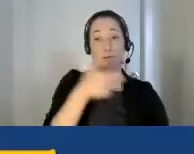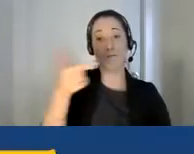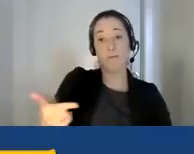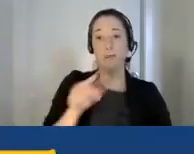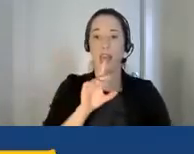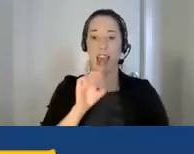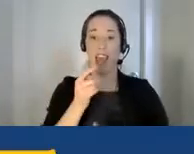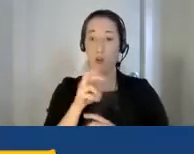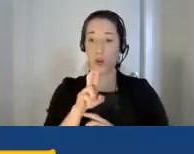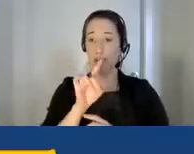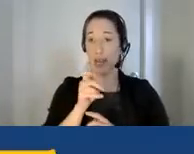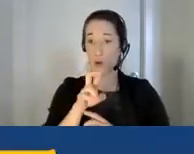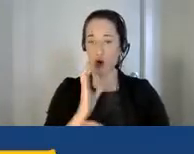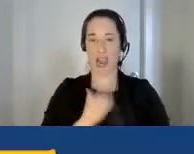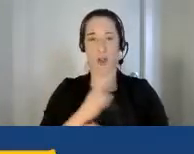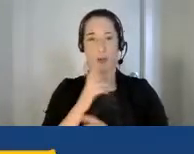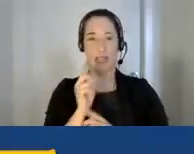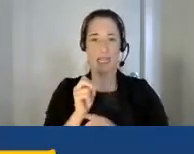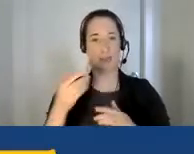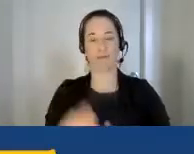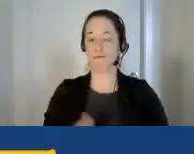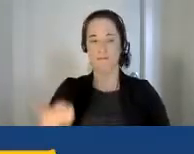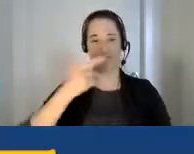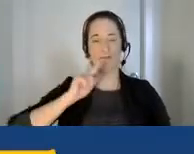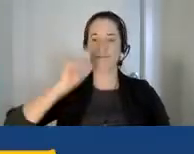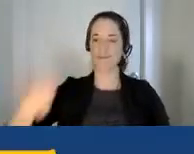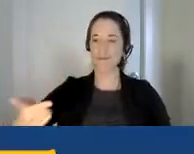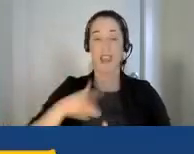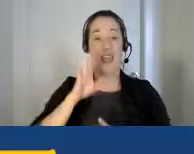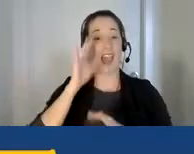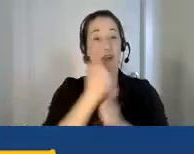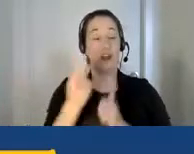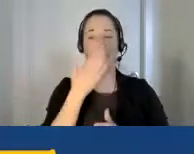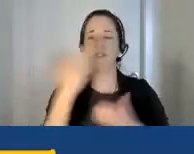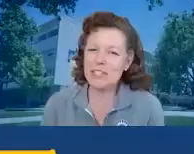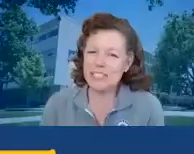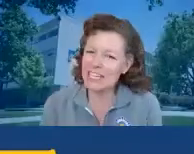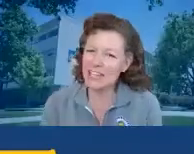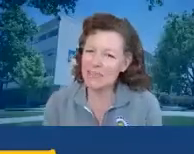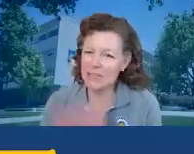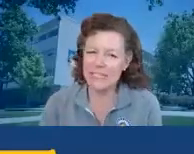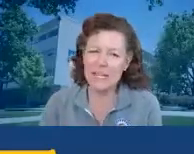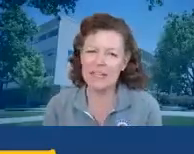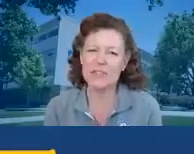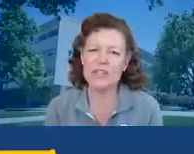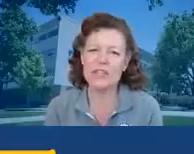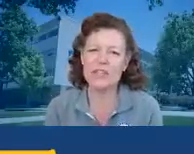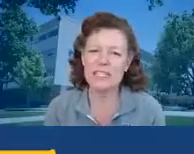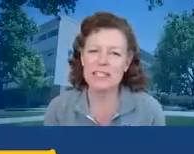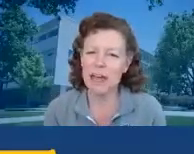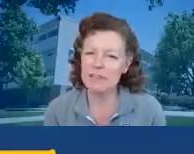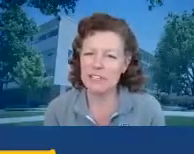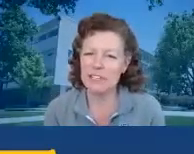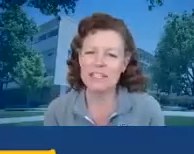Latimer. Hey everyone, thank you so much for joining us here today. So as you can see from the statement on the screen,